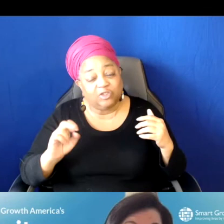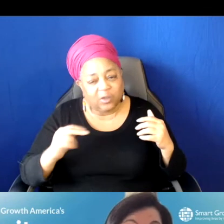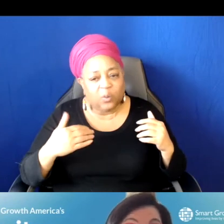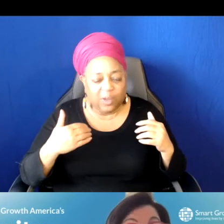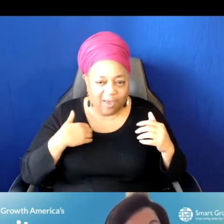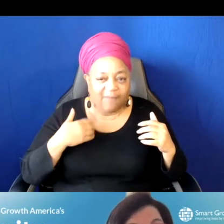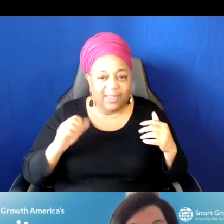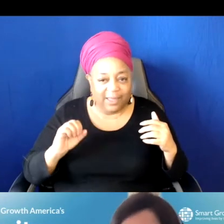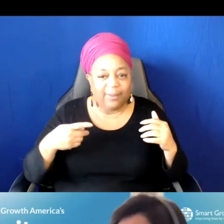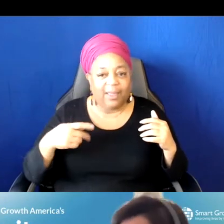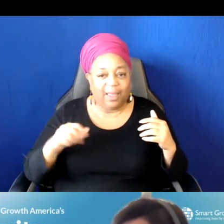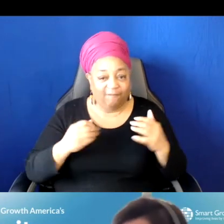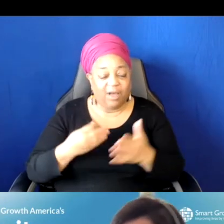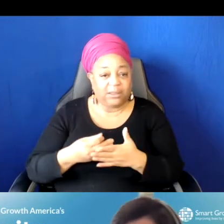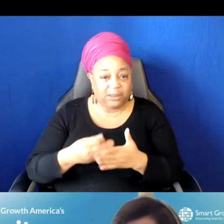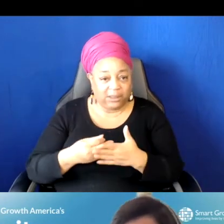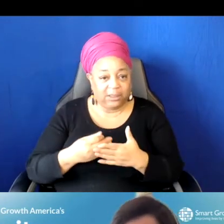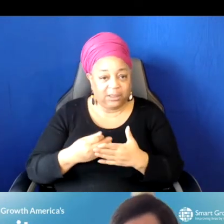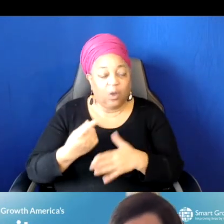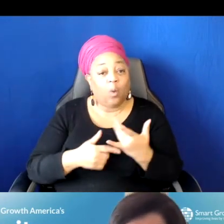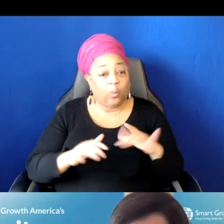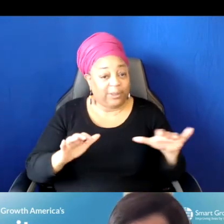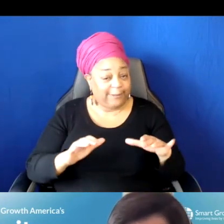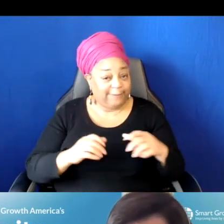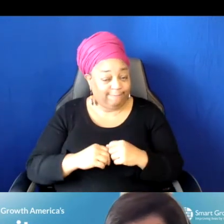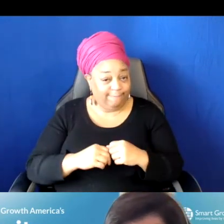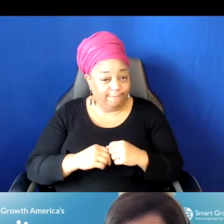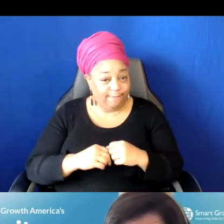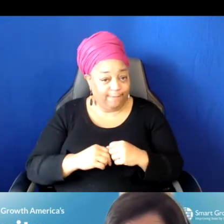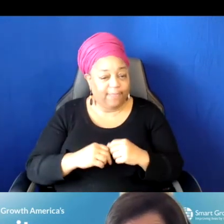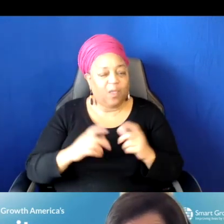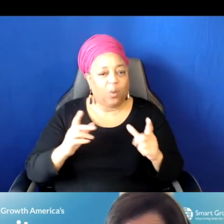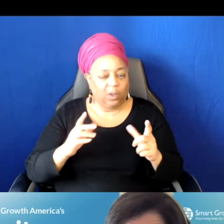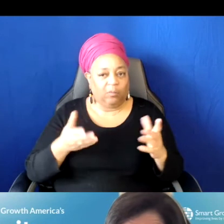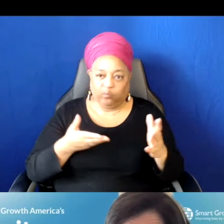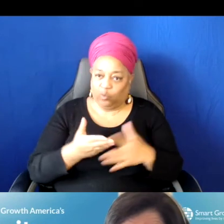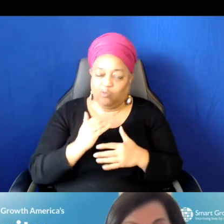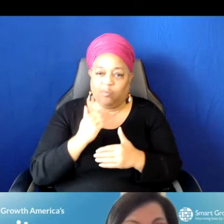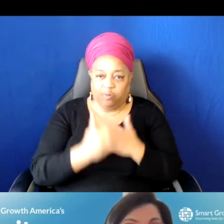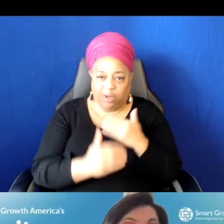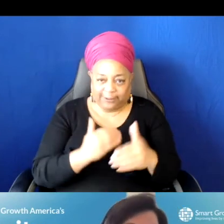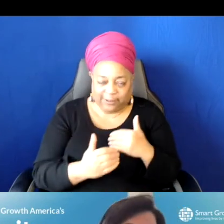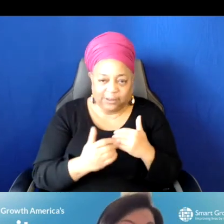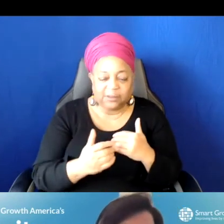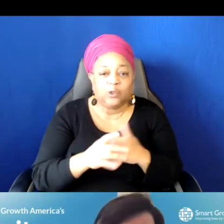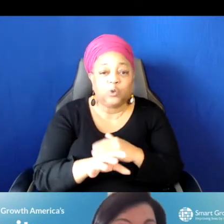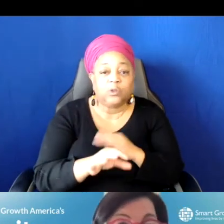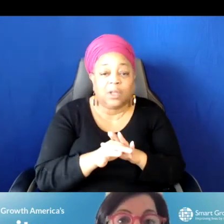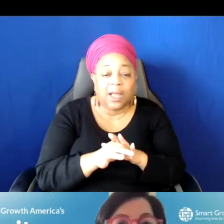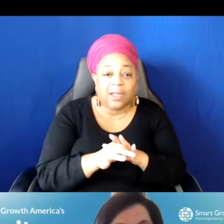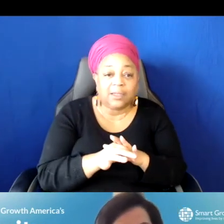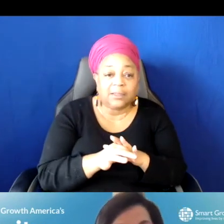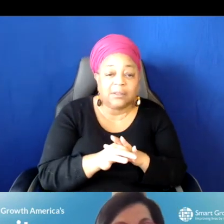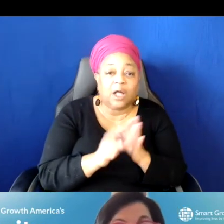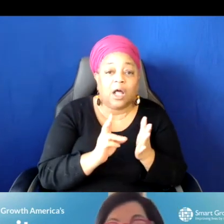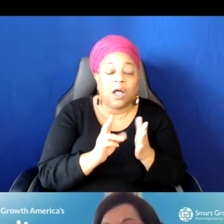funding. What we did was we went through a rigorous process to select a local